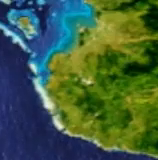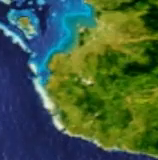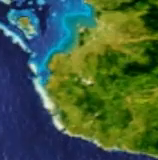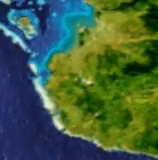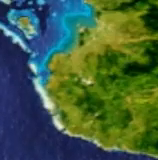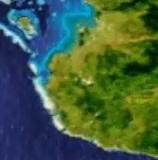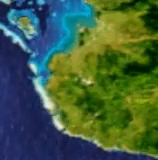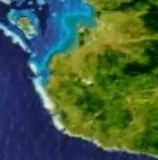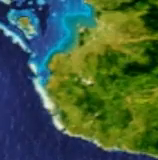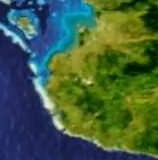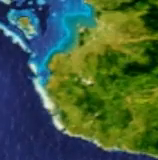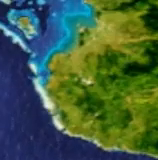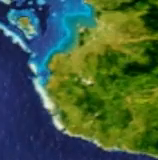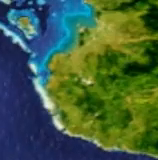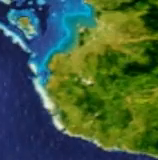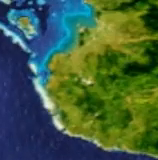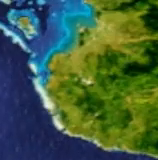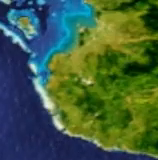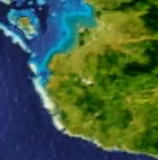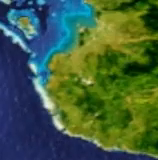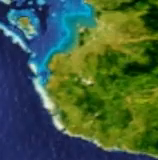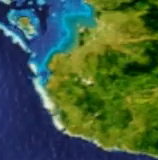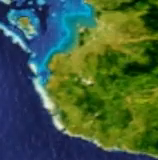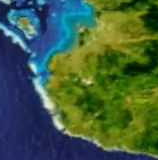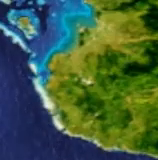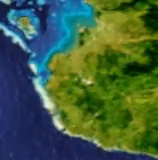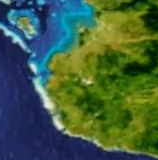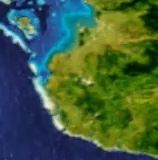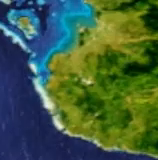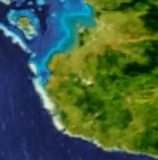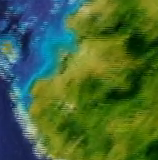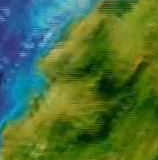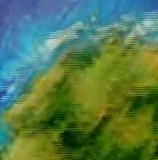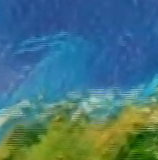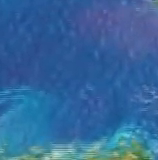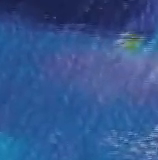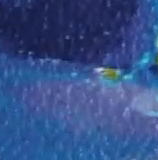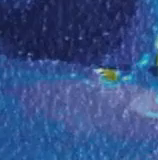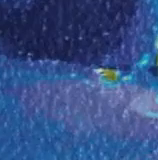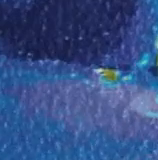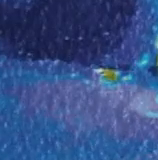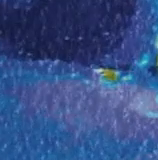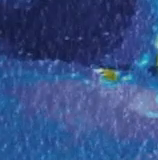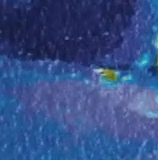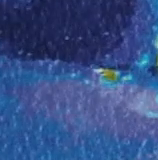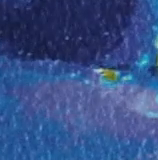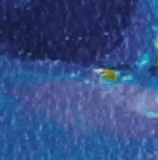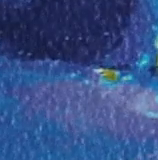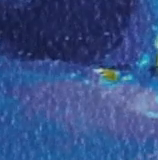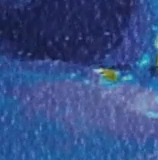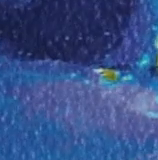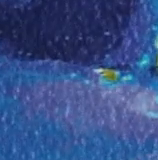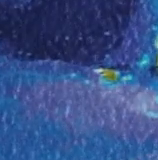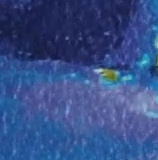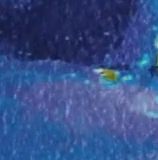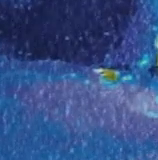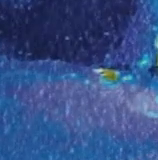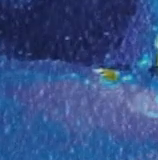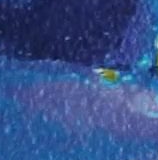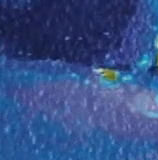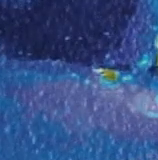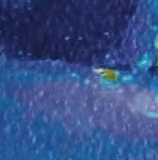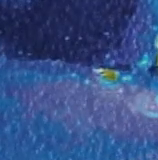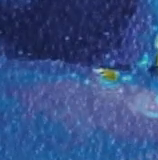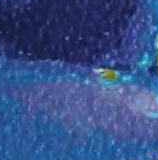brief showers and cloudy conditions were experienced over major centres. And up north, cloudy conditions in Savu-Savu, while Mombasa